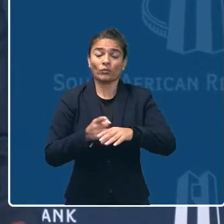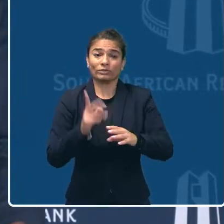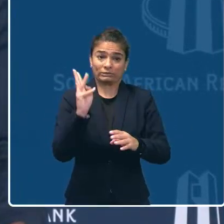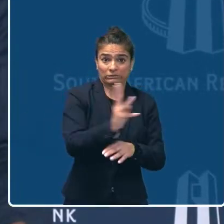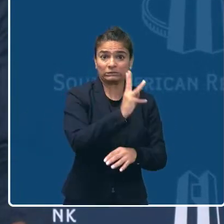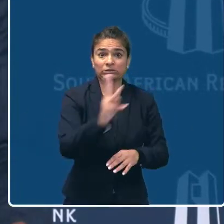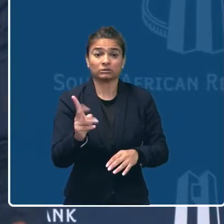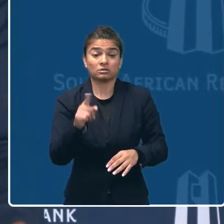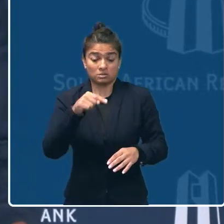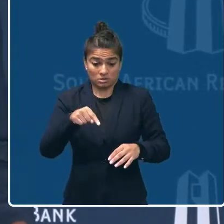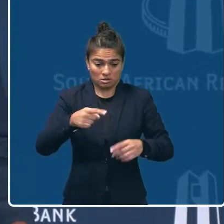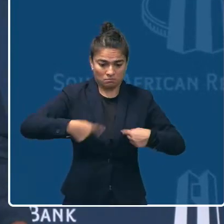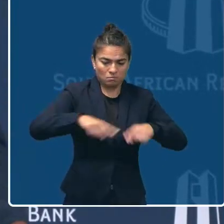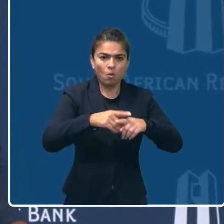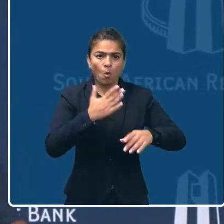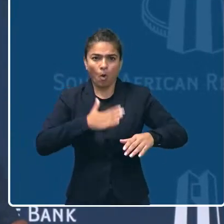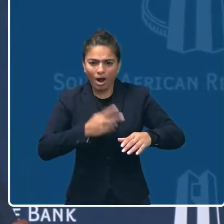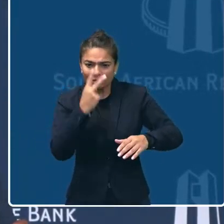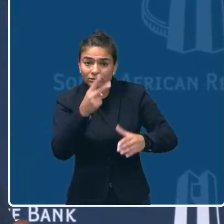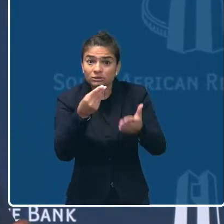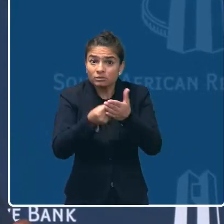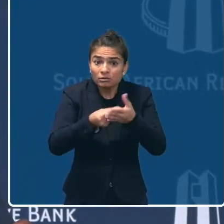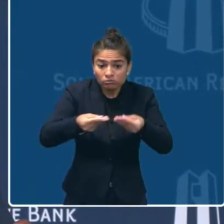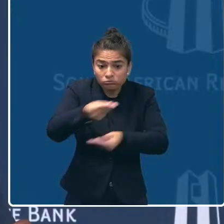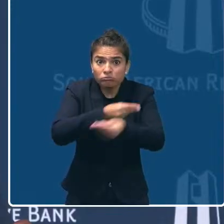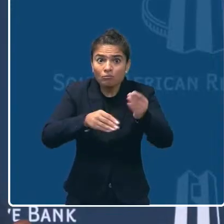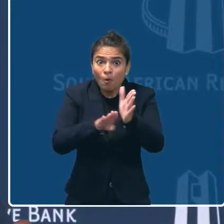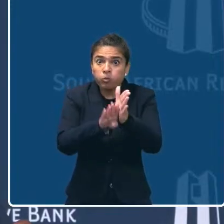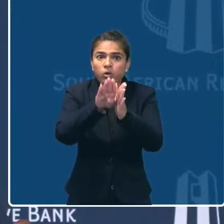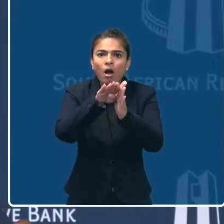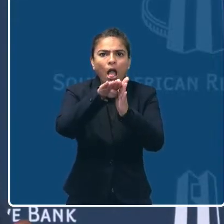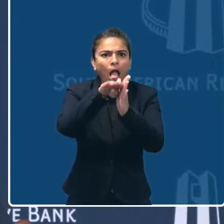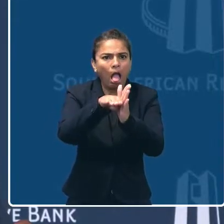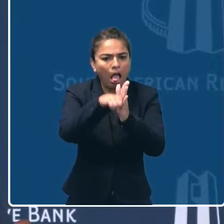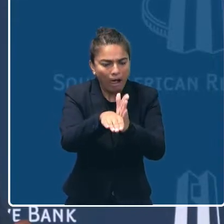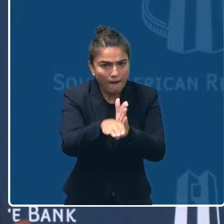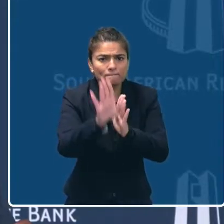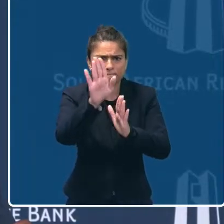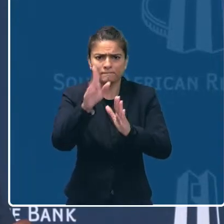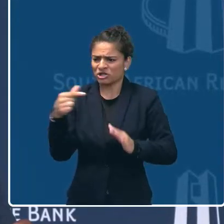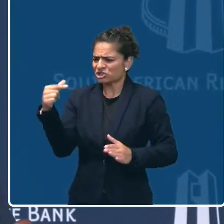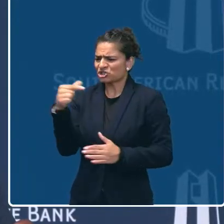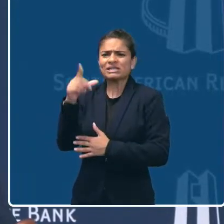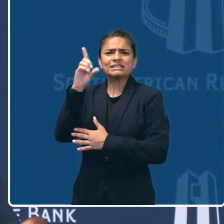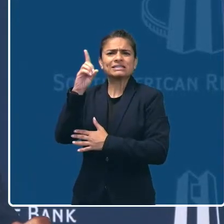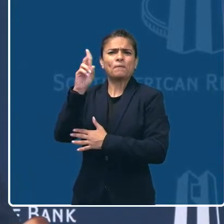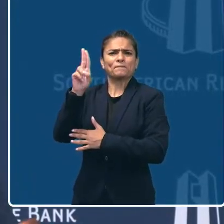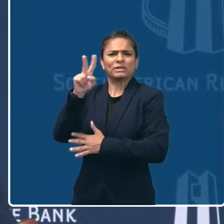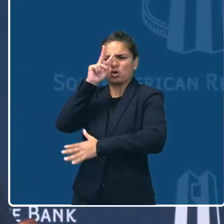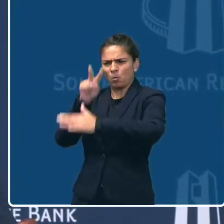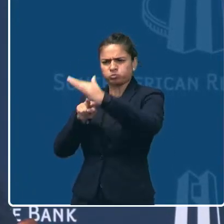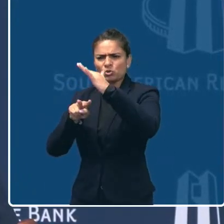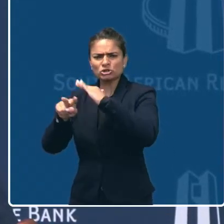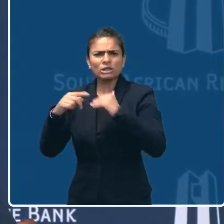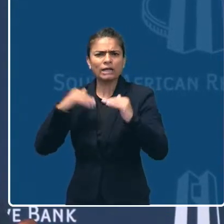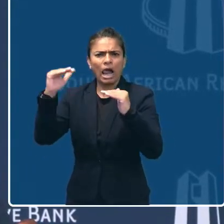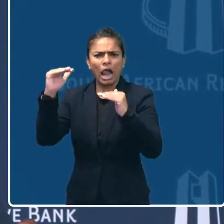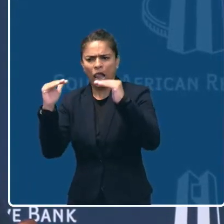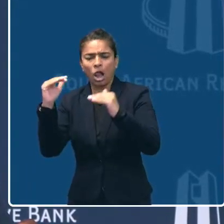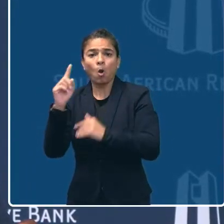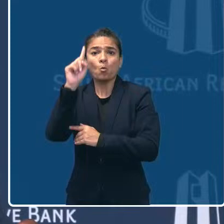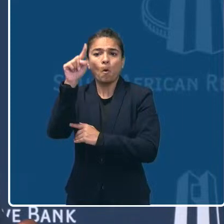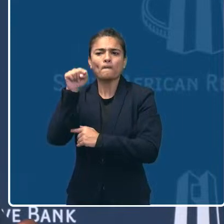our GDP projections and expect growth of 1.2% this year, rising to 1.8%